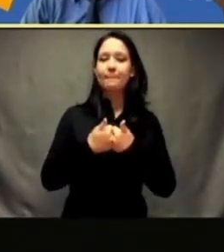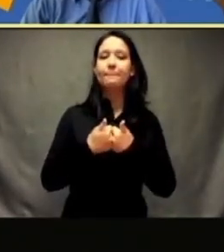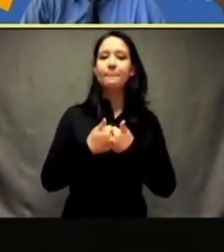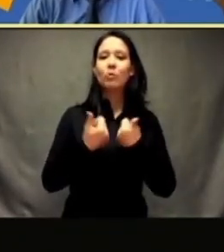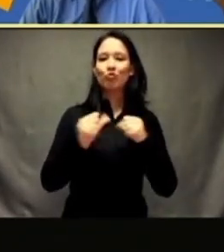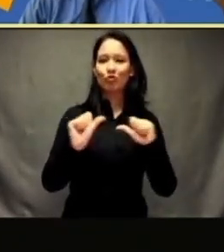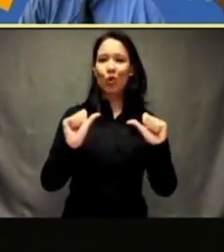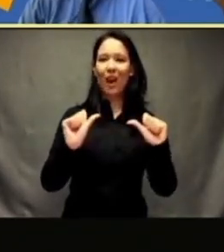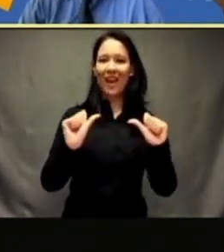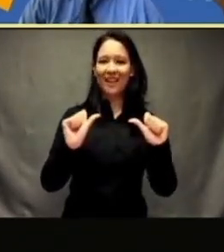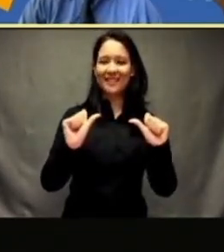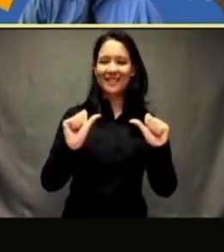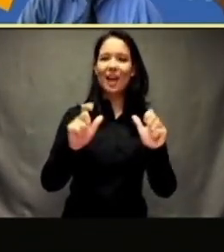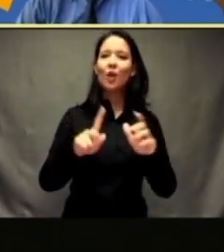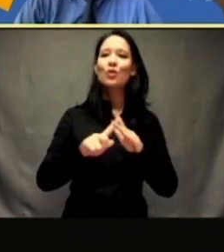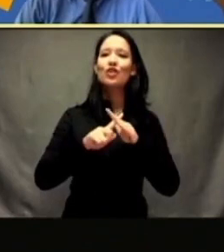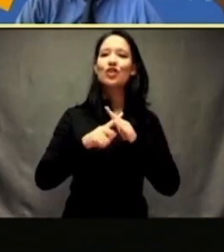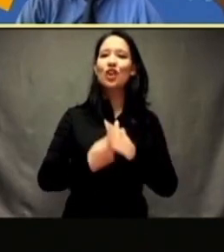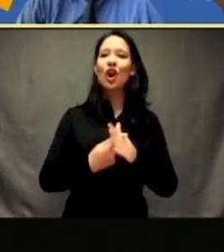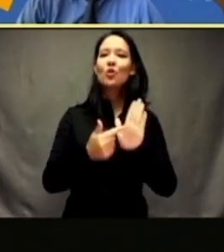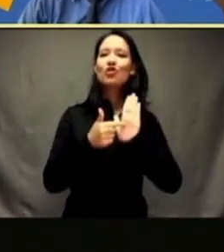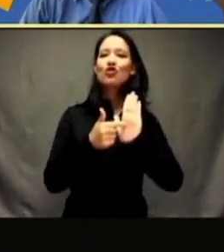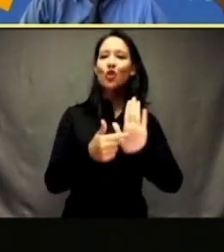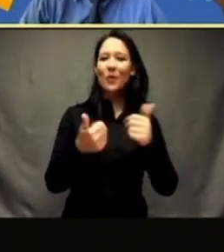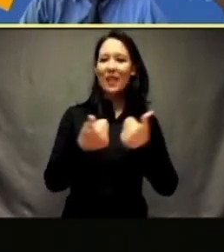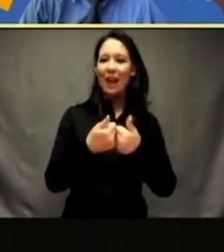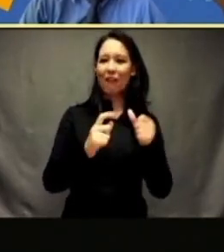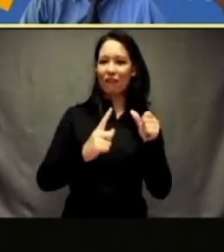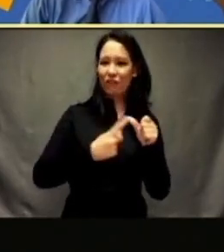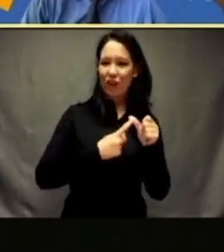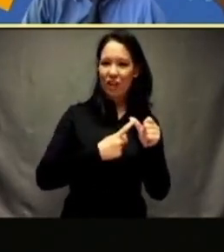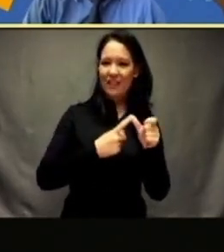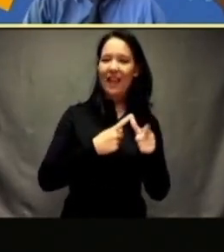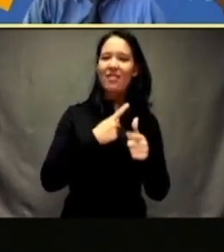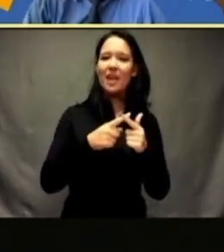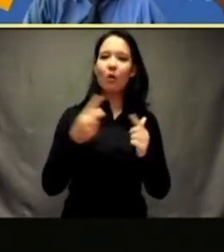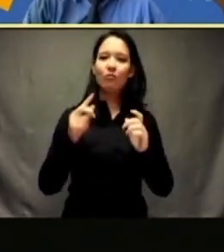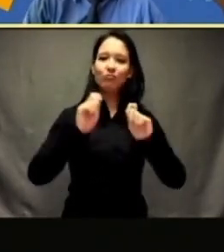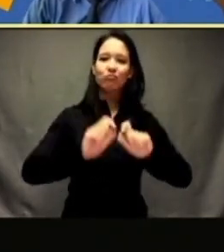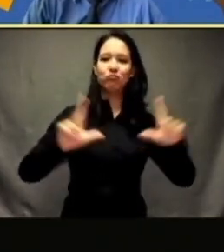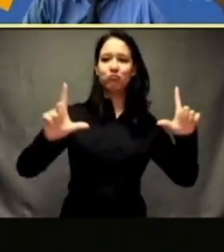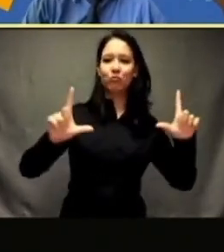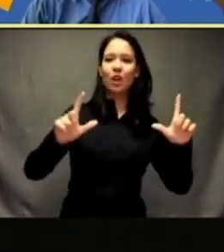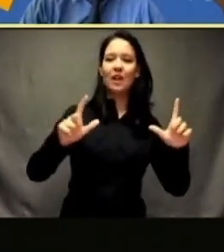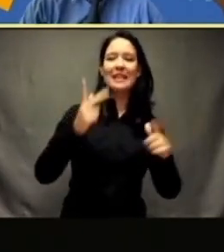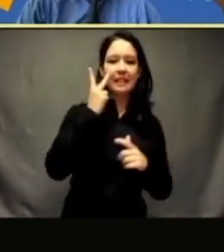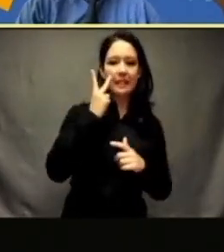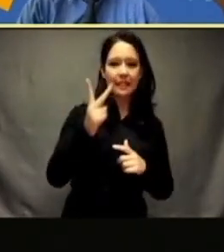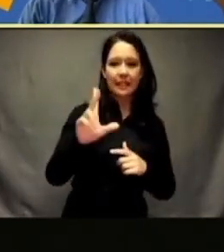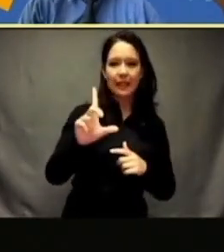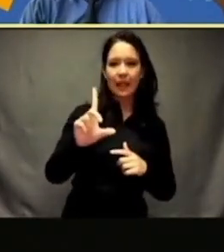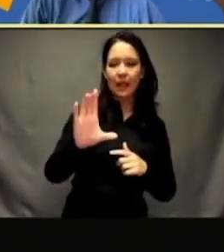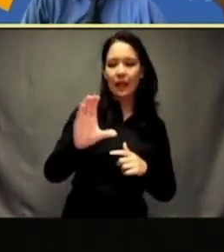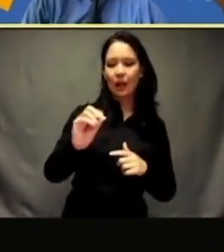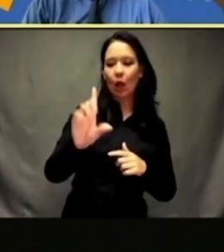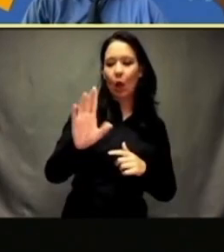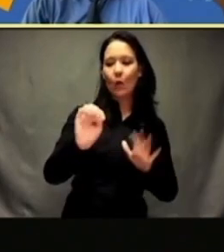out. I'm gonna start with showing you the game, and then we're gonna actually look into the code and walk through the code of how it was written.